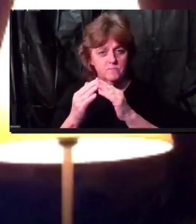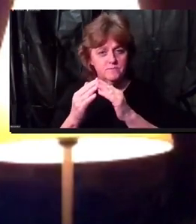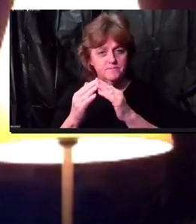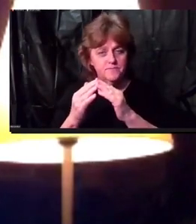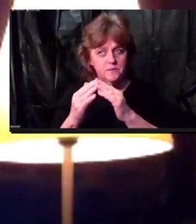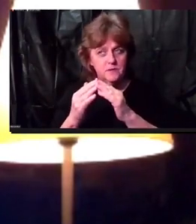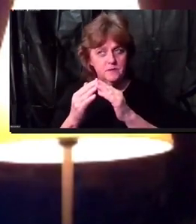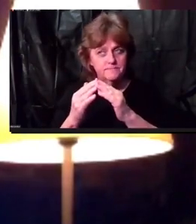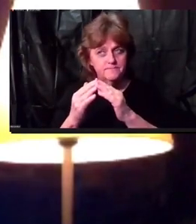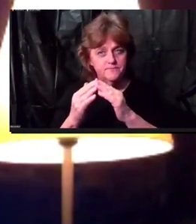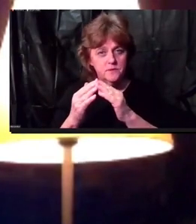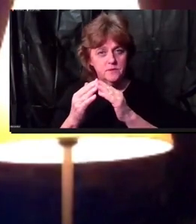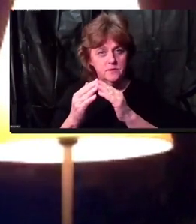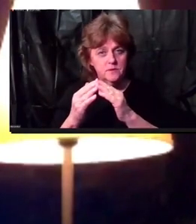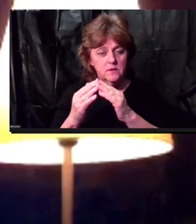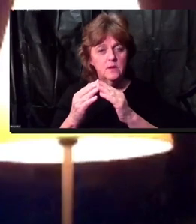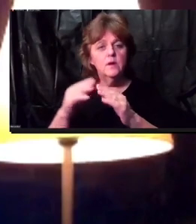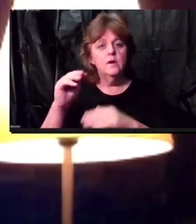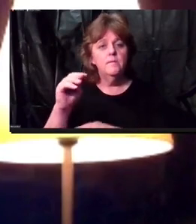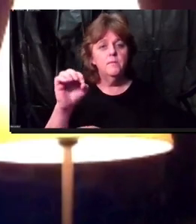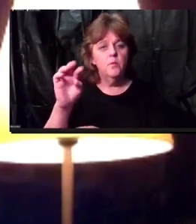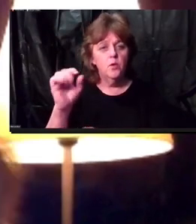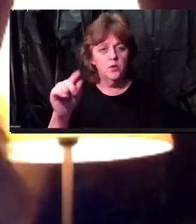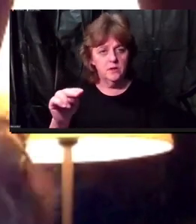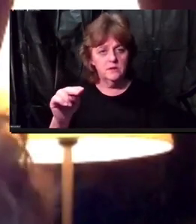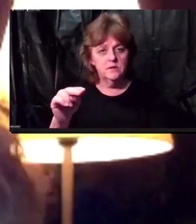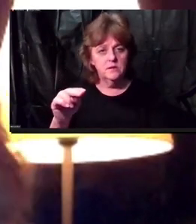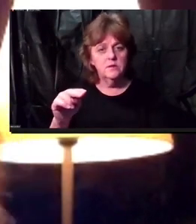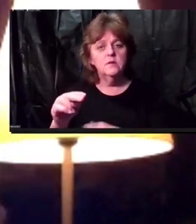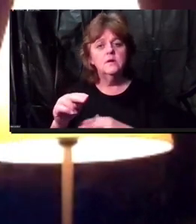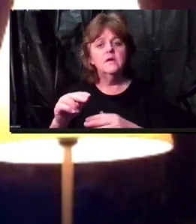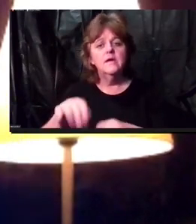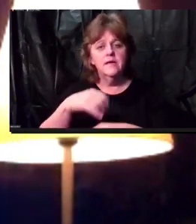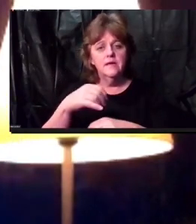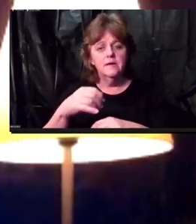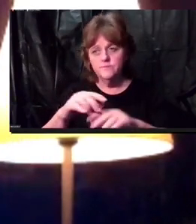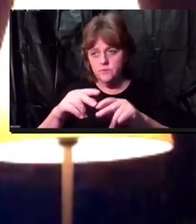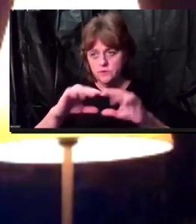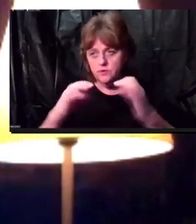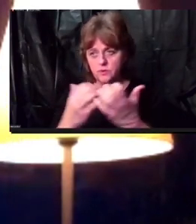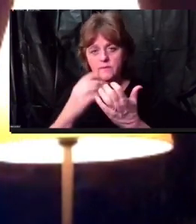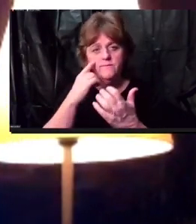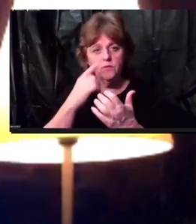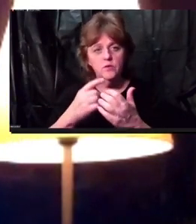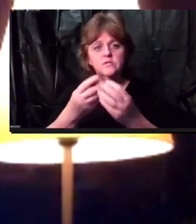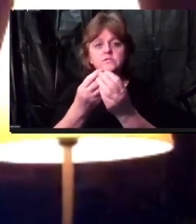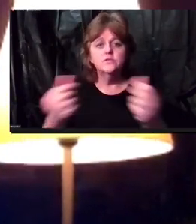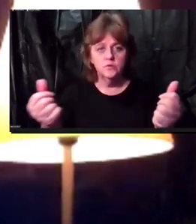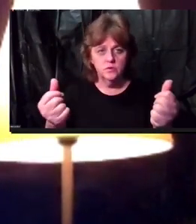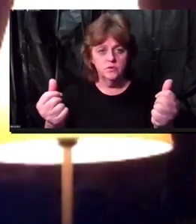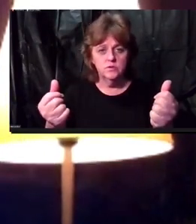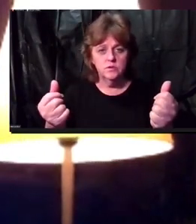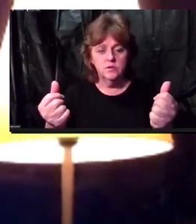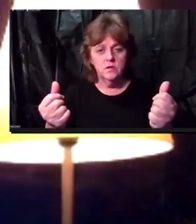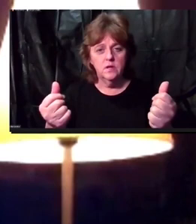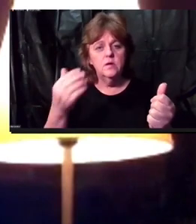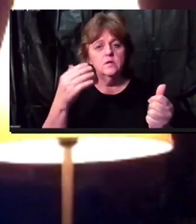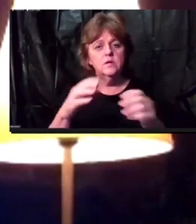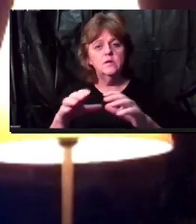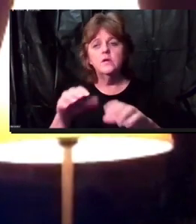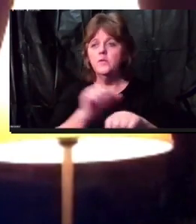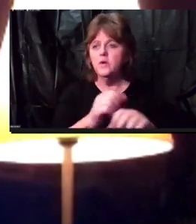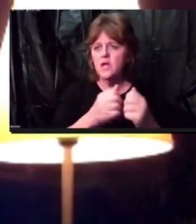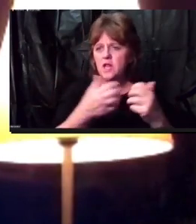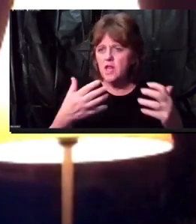the Community Morgan Institute for Community Solutions. They do a lot, of course, with Agraria.